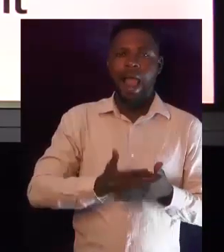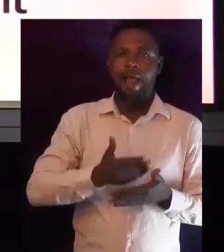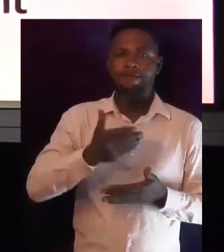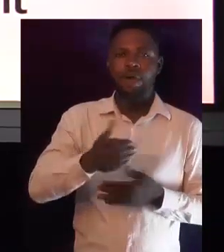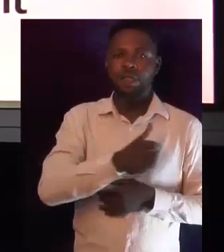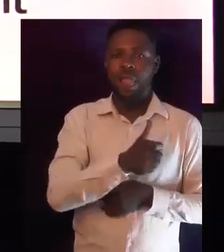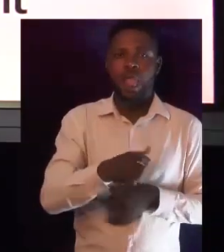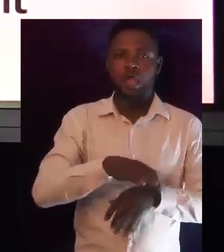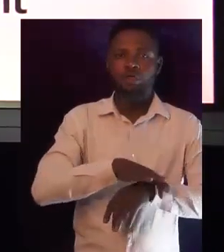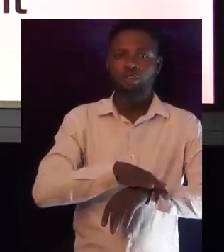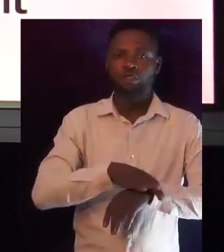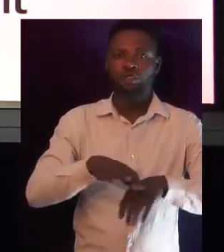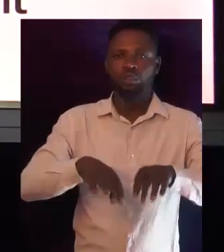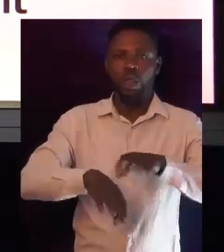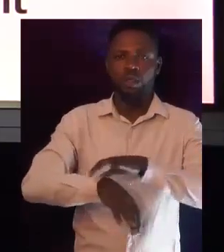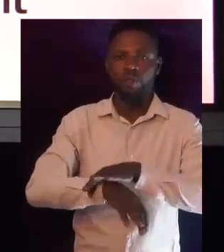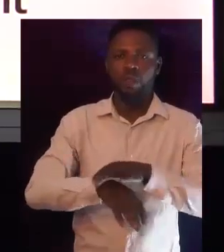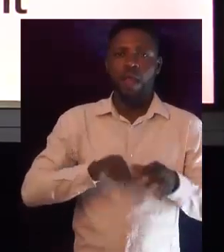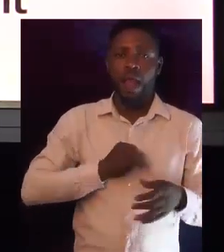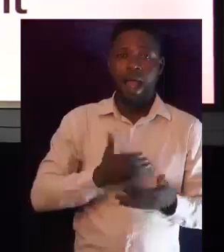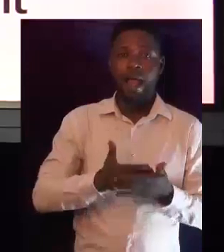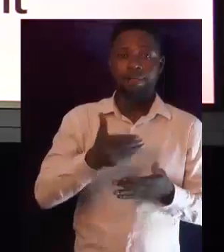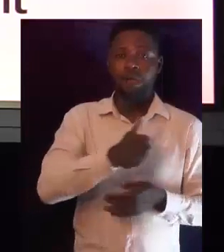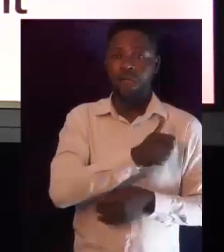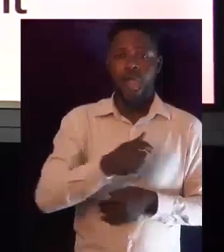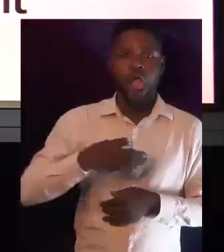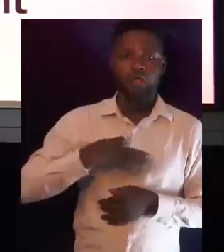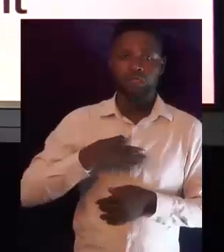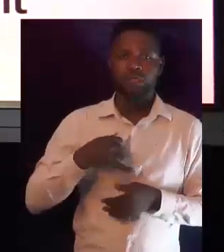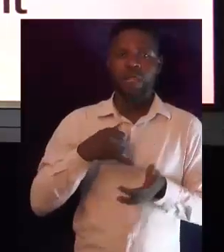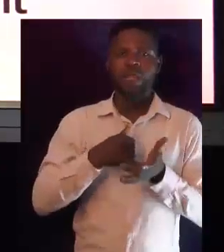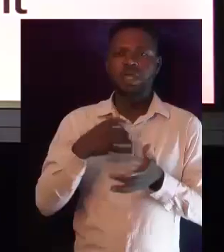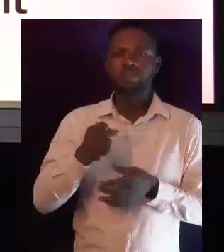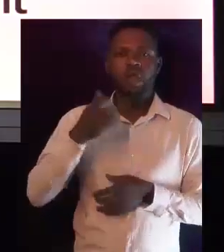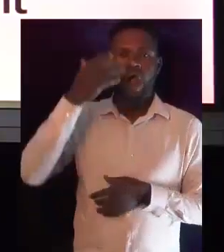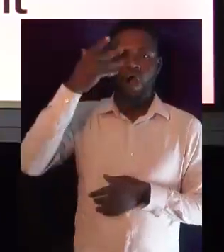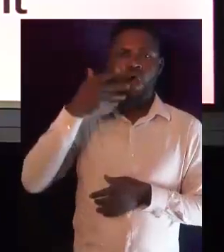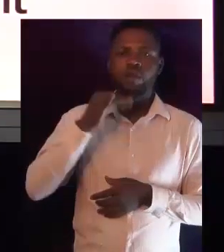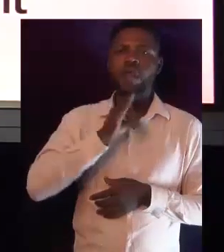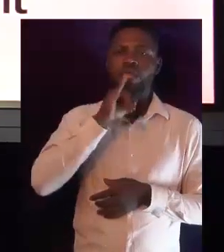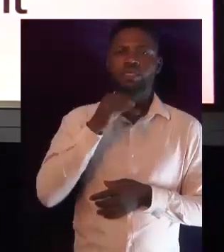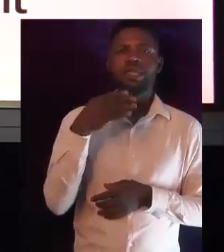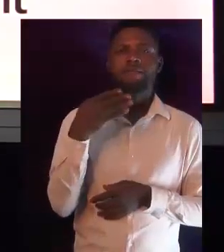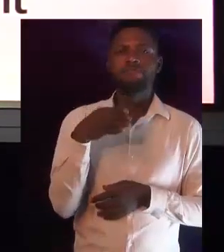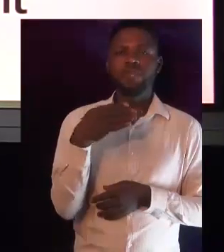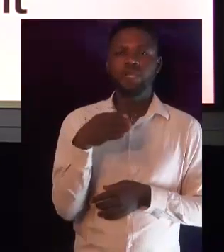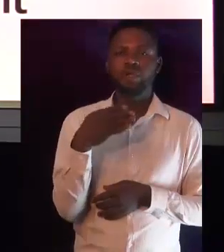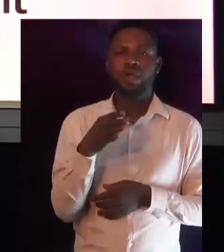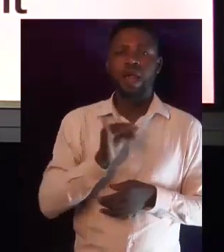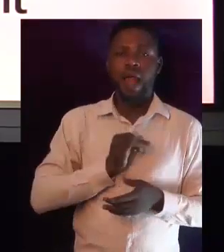I bought a shirt. I bought a shirt. Its color is